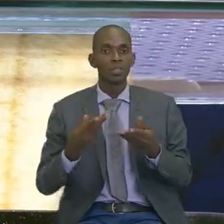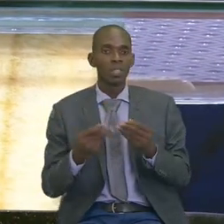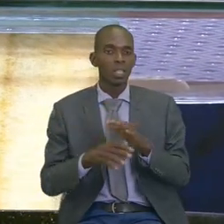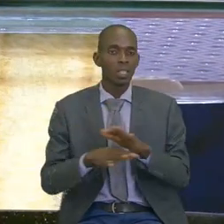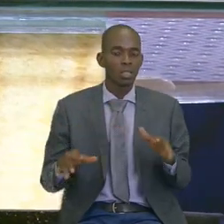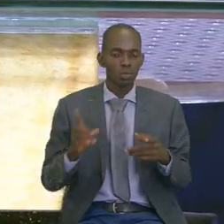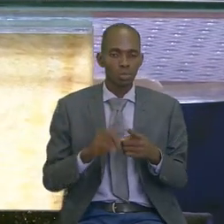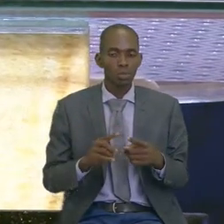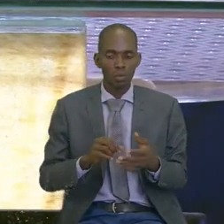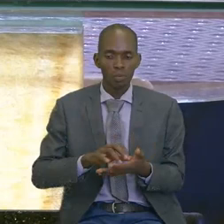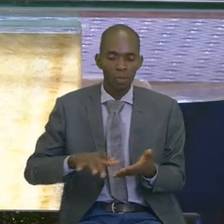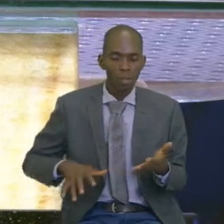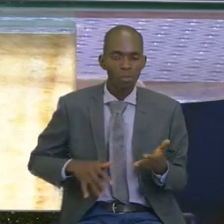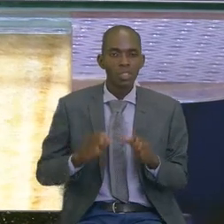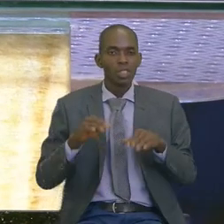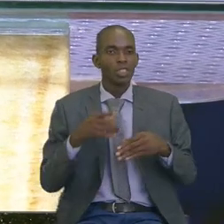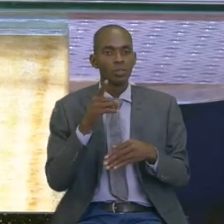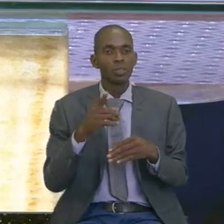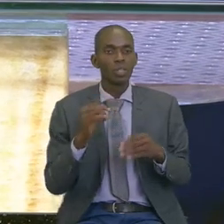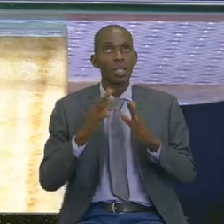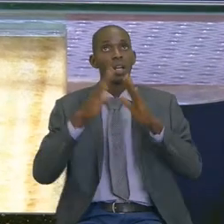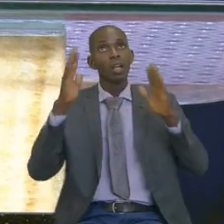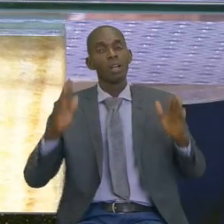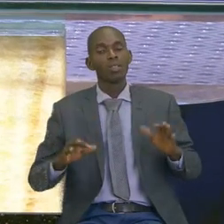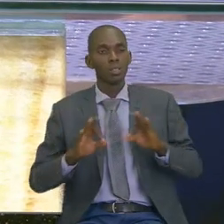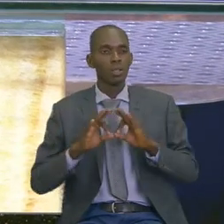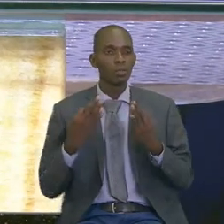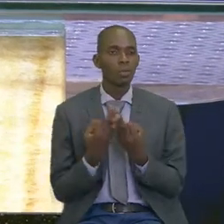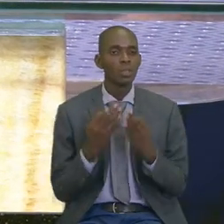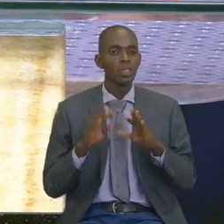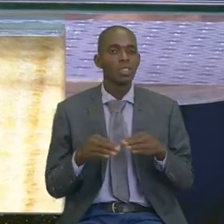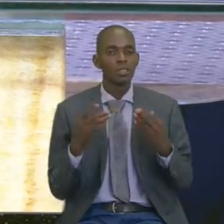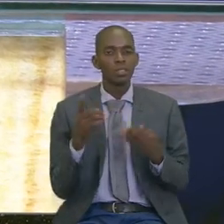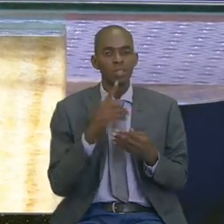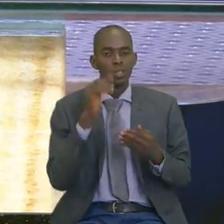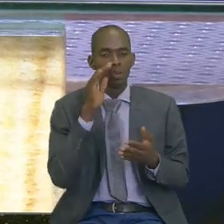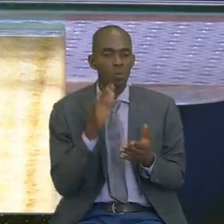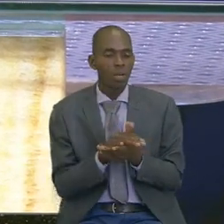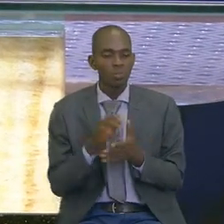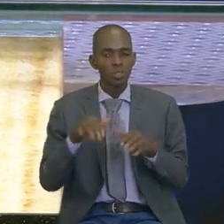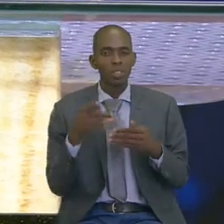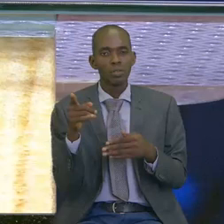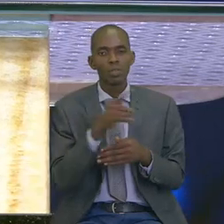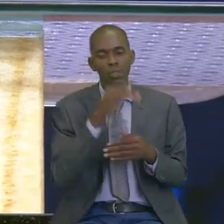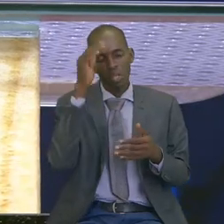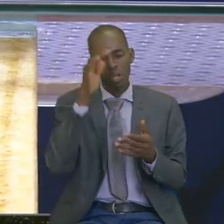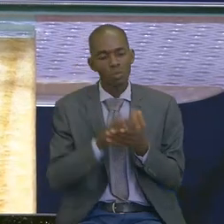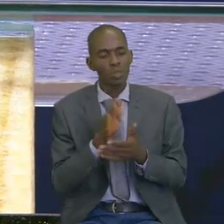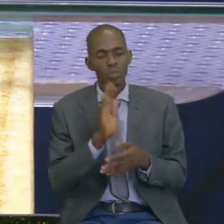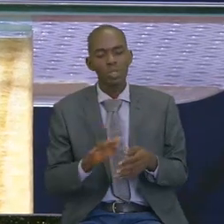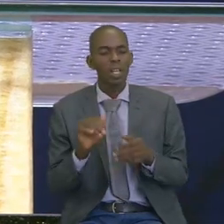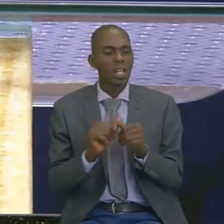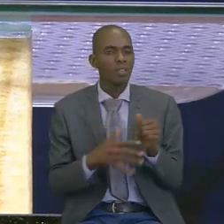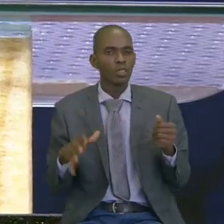to farm. He gave you the house. He gave you the family. He gave you the wife. He gave you the husband. He gave you everything to make